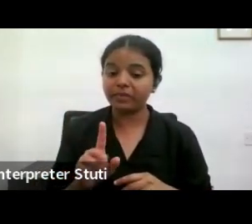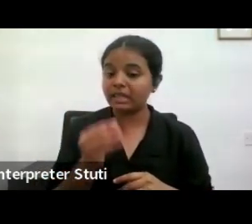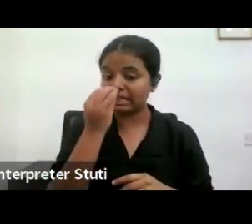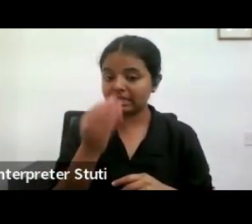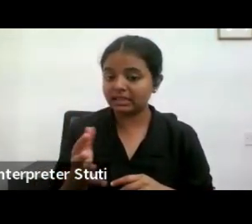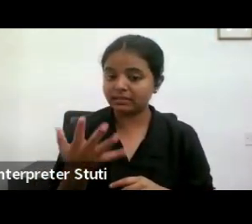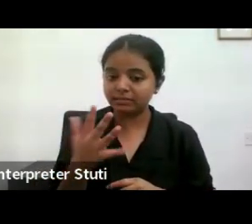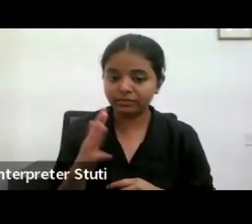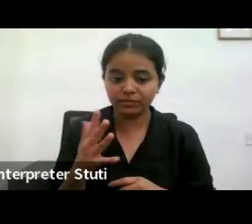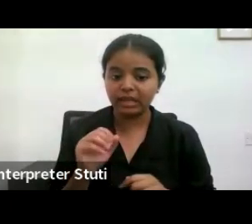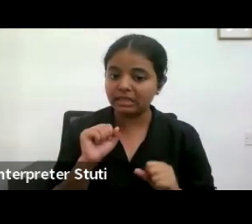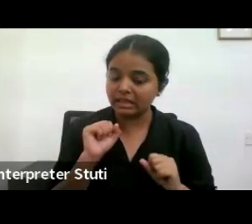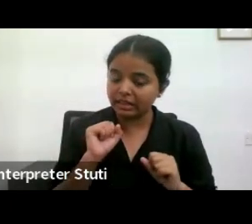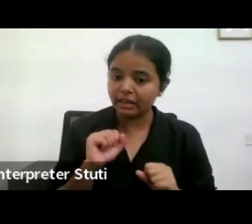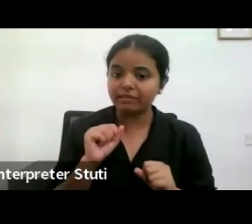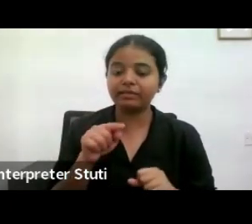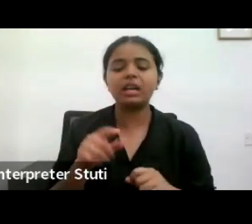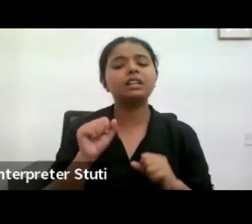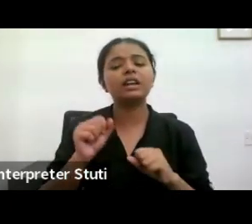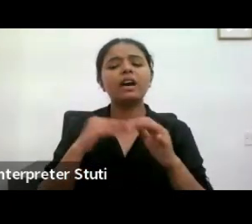definitely requires